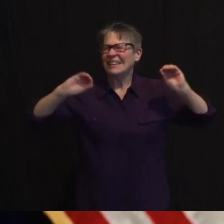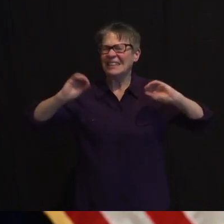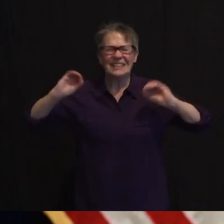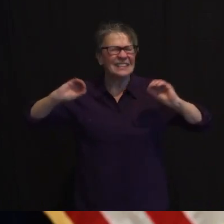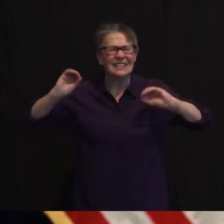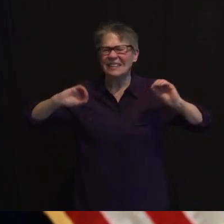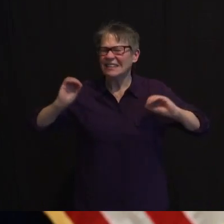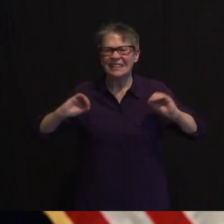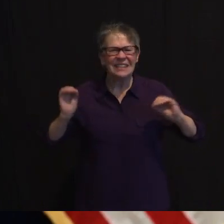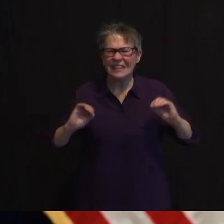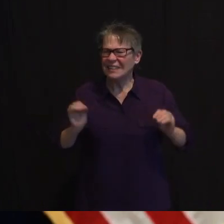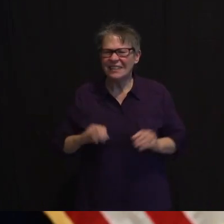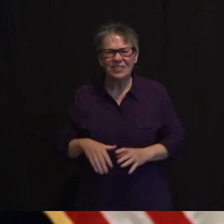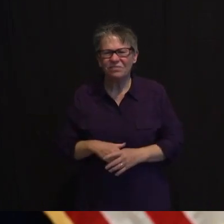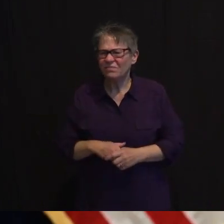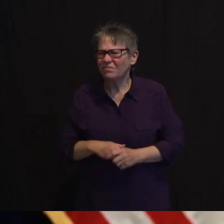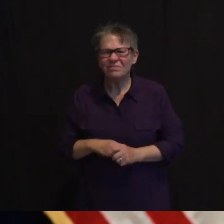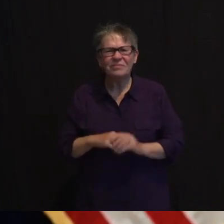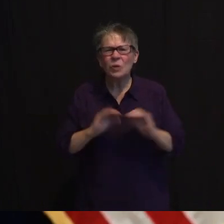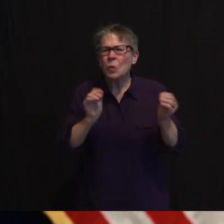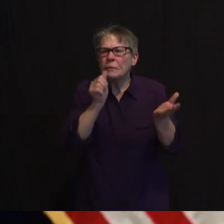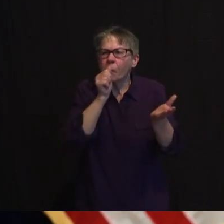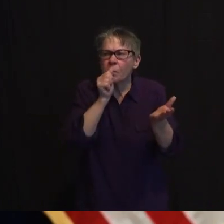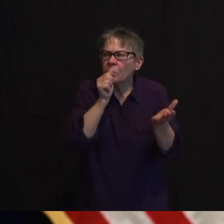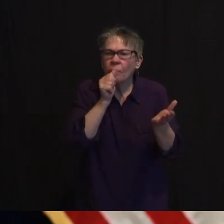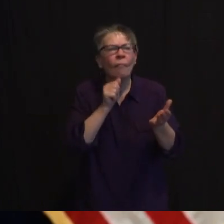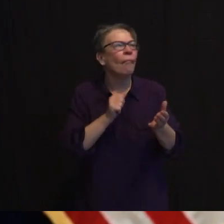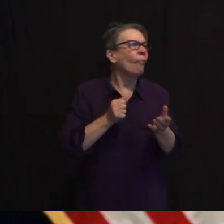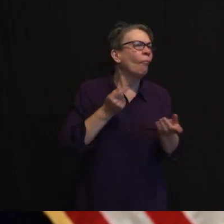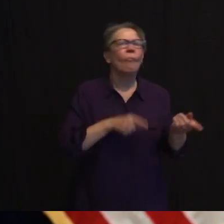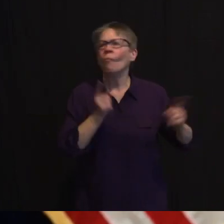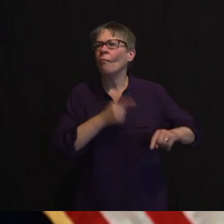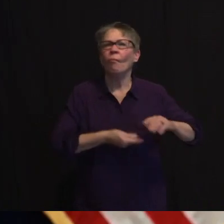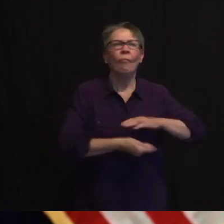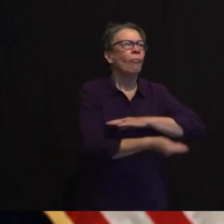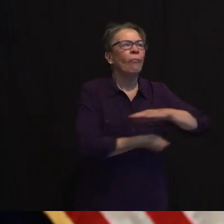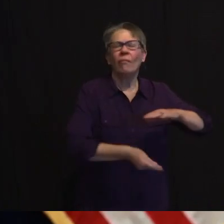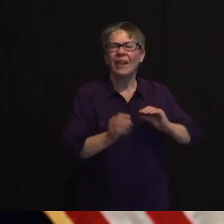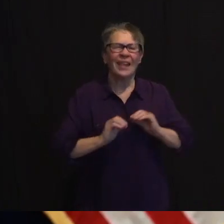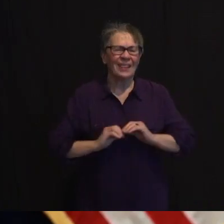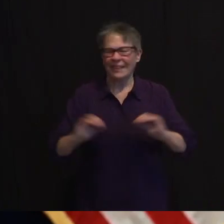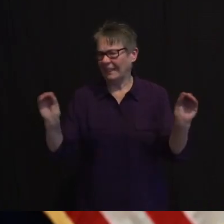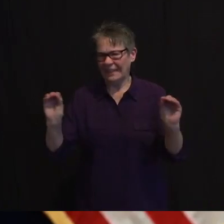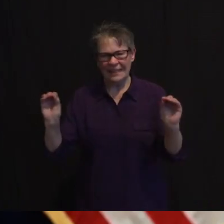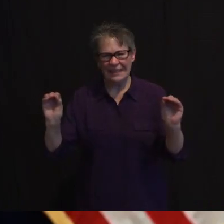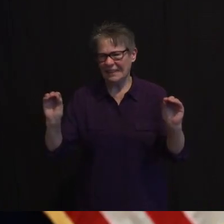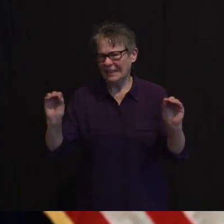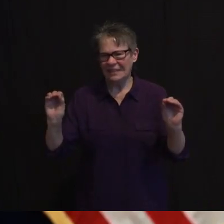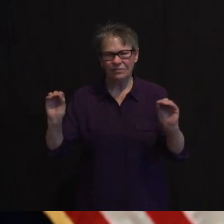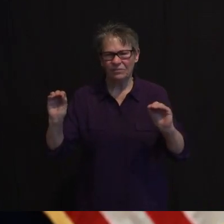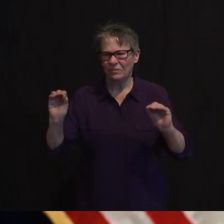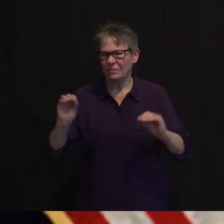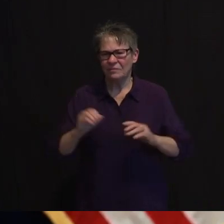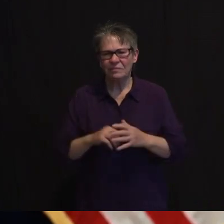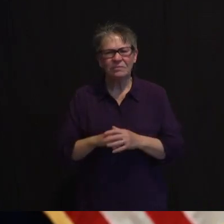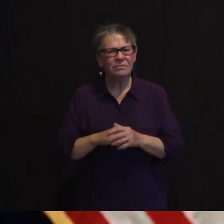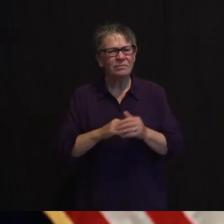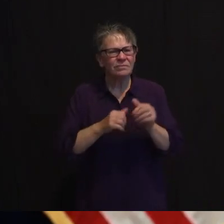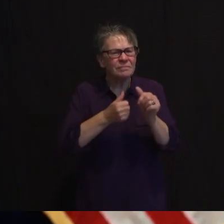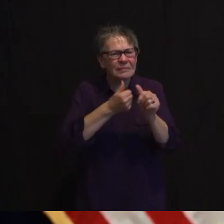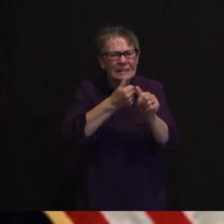an economic professional, whether they're in government or not, and then the chiefs of staff for the governors. So there'll